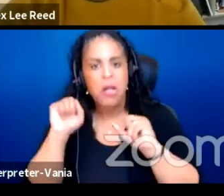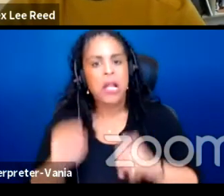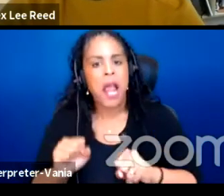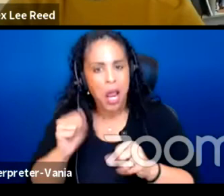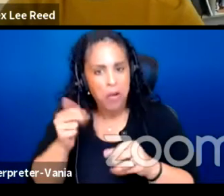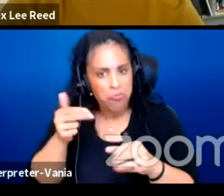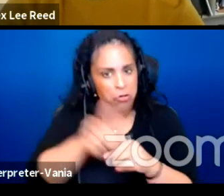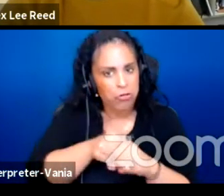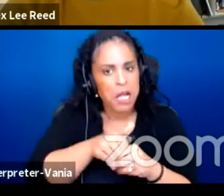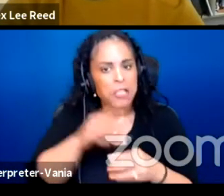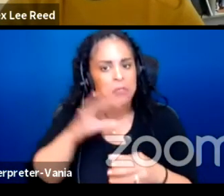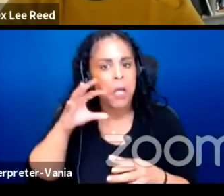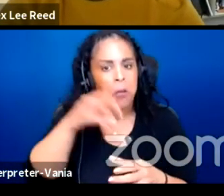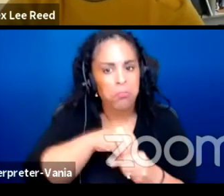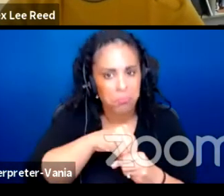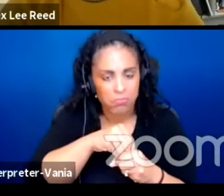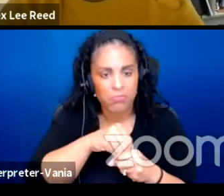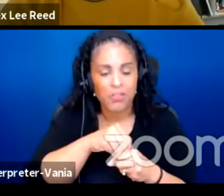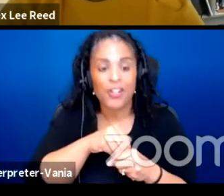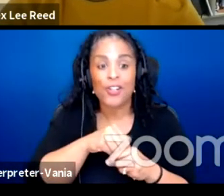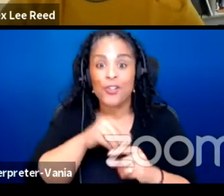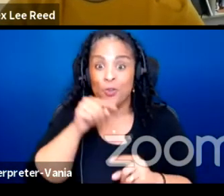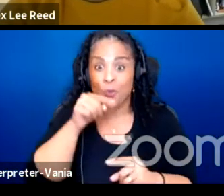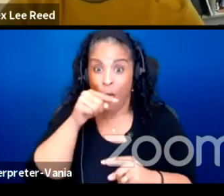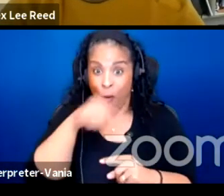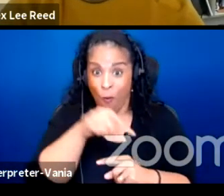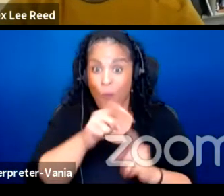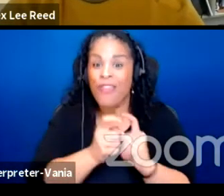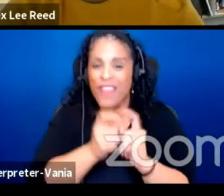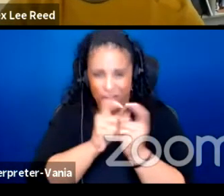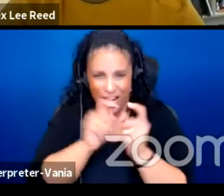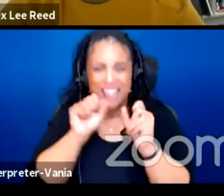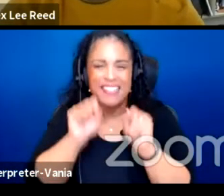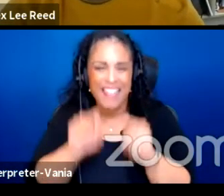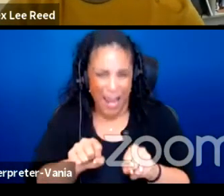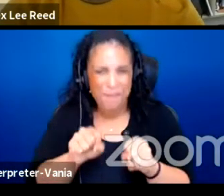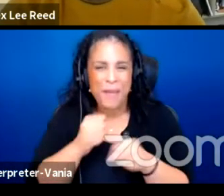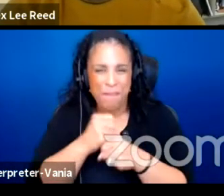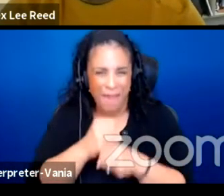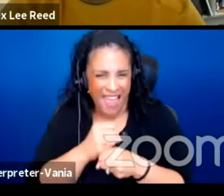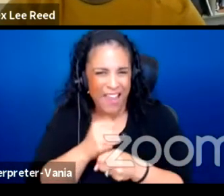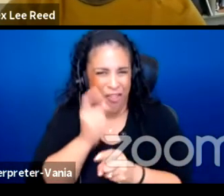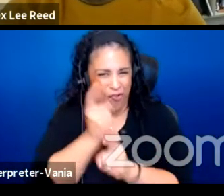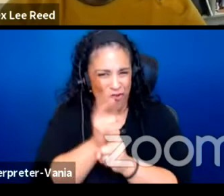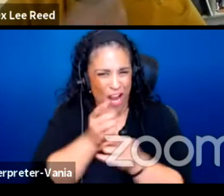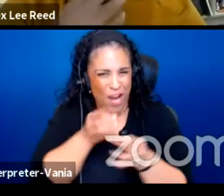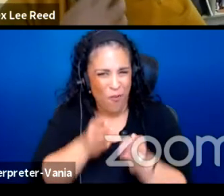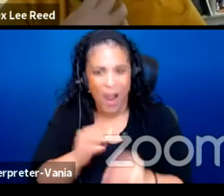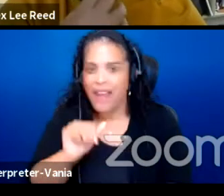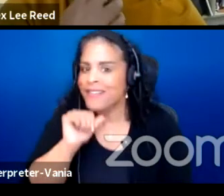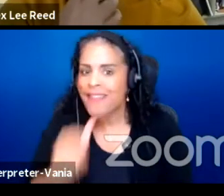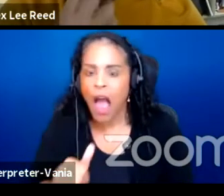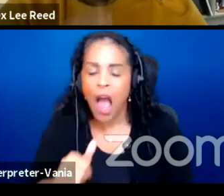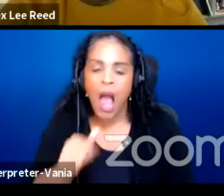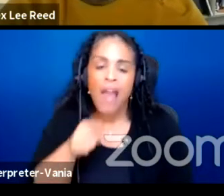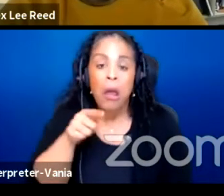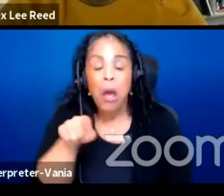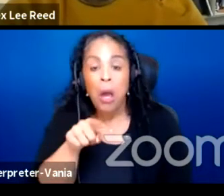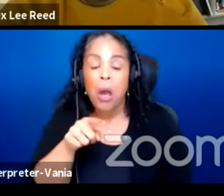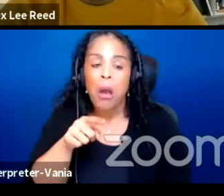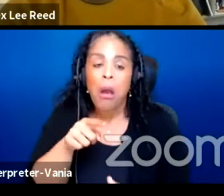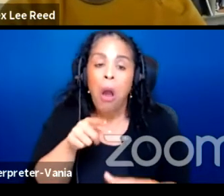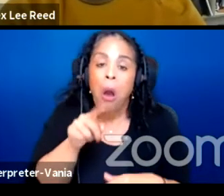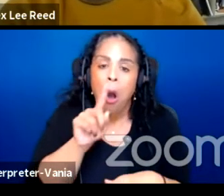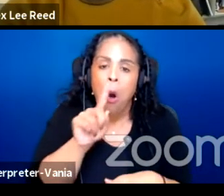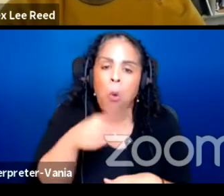participating, so that the changes can be made in the right direction. It's not just a bunch of well-intentioned, but really,